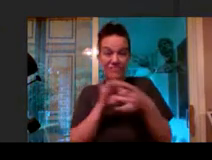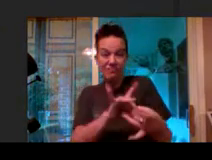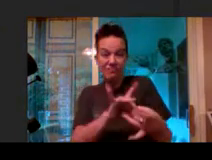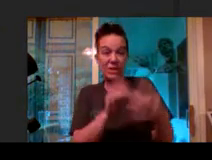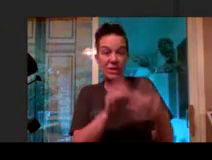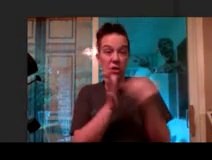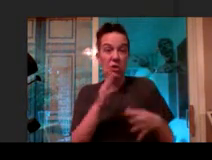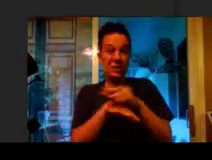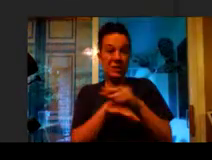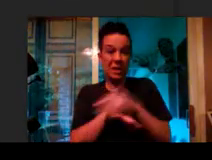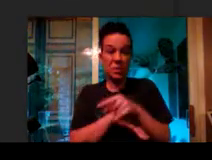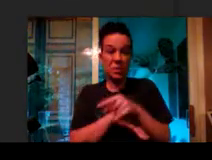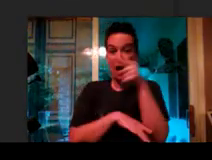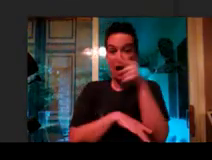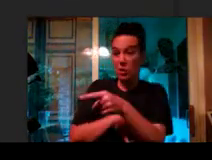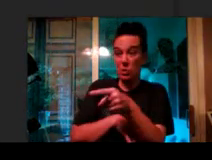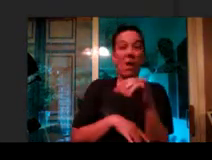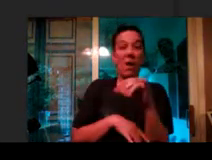student council.